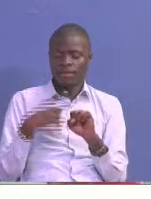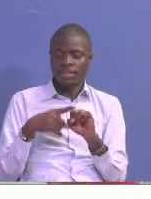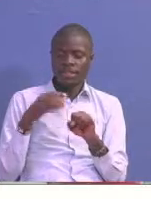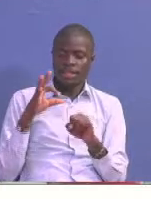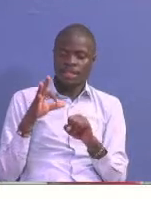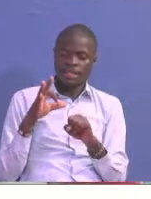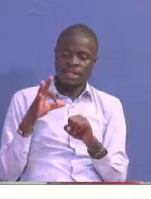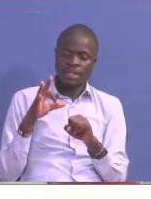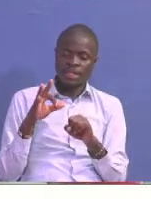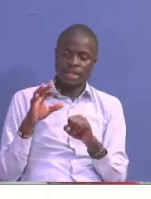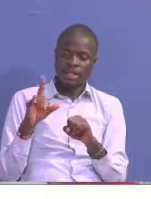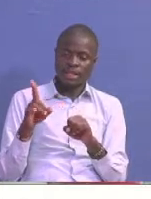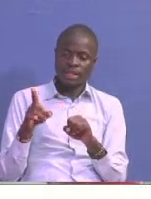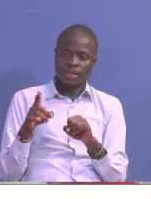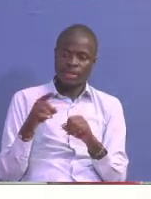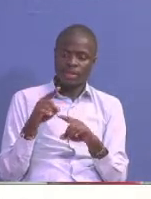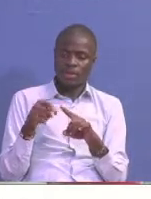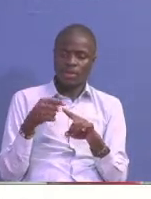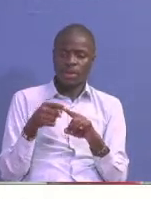when is